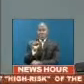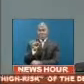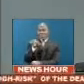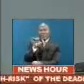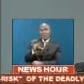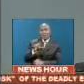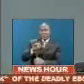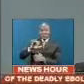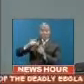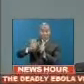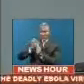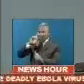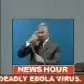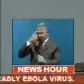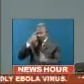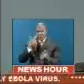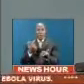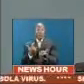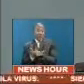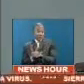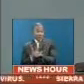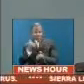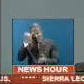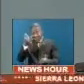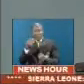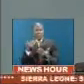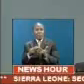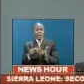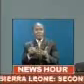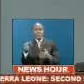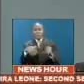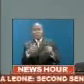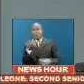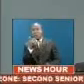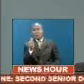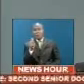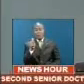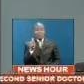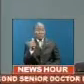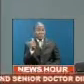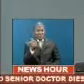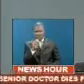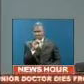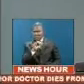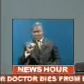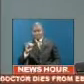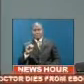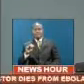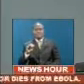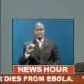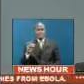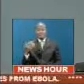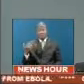Ghana program with a seed fund of 10 million Ghana cedis. This is expected to assist creative and innovative young entrepreneurs